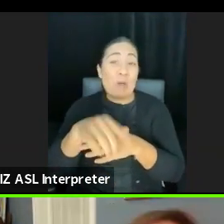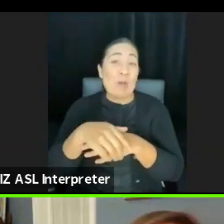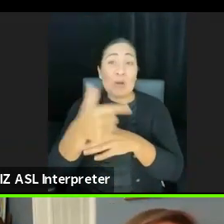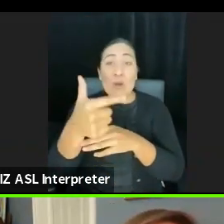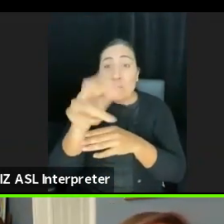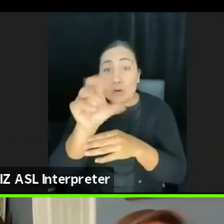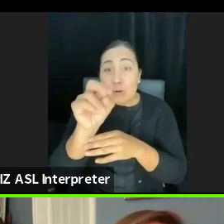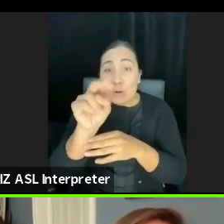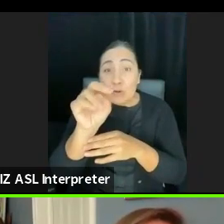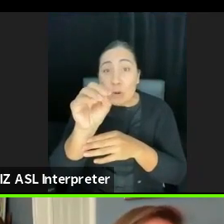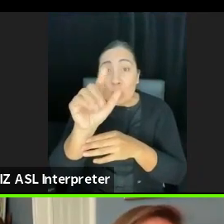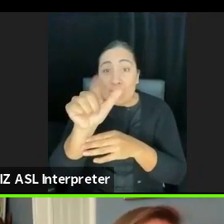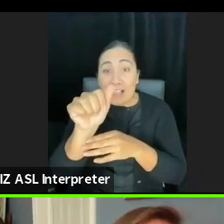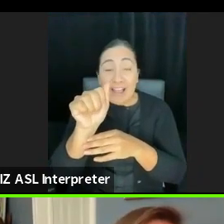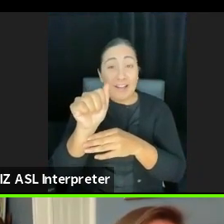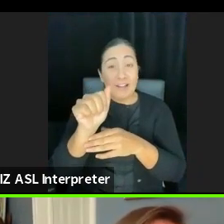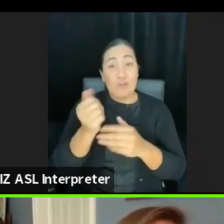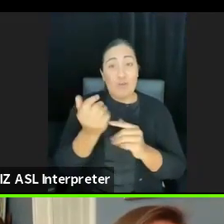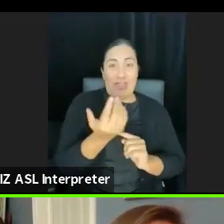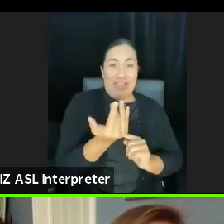candlelight.